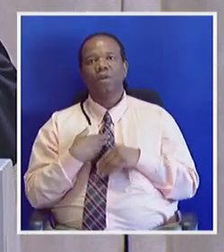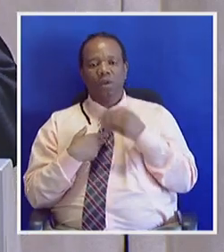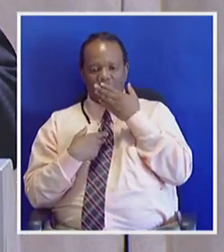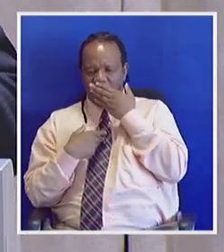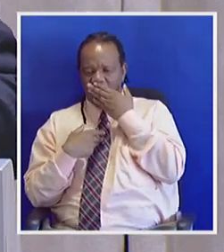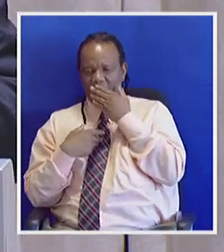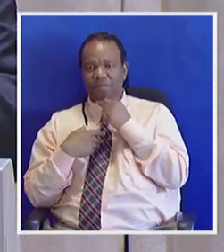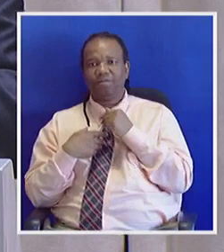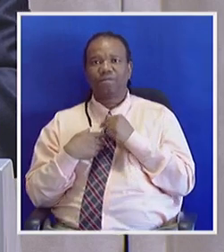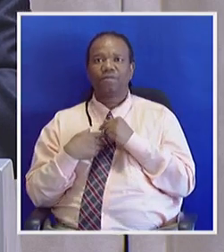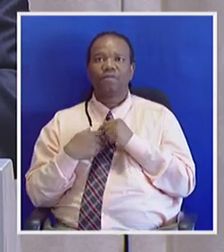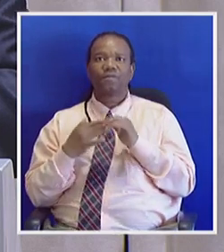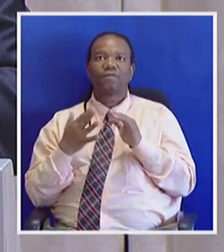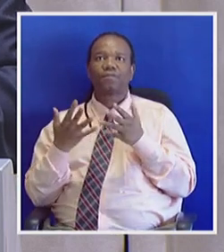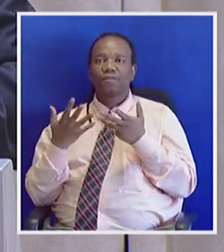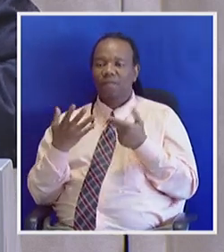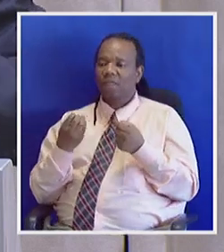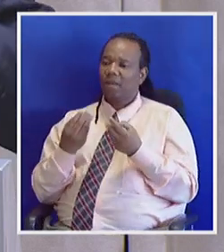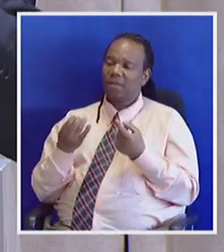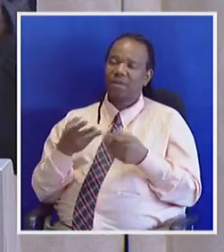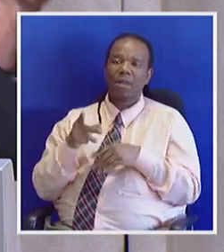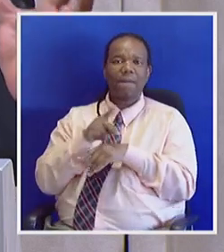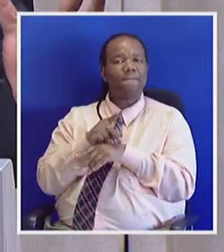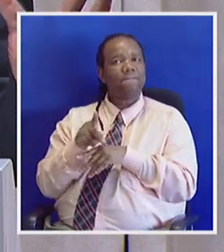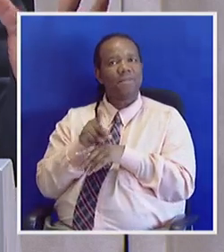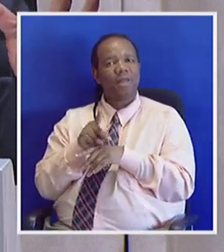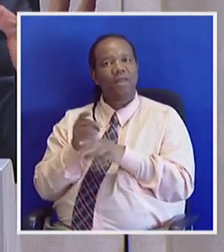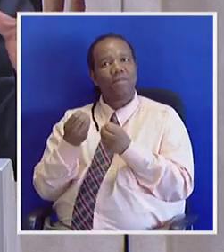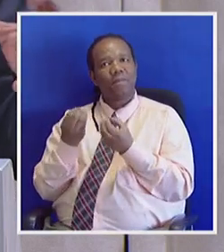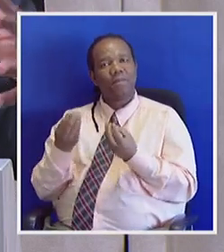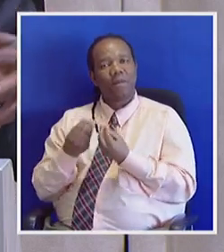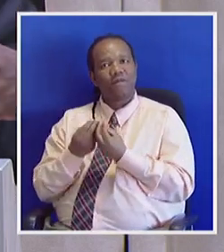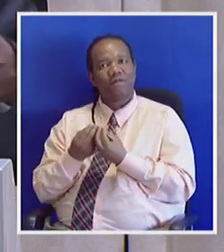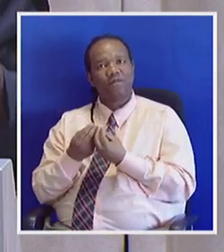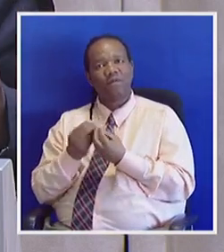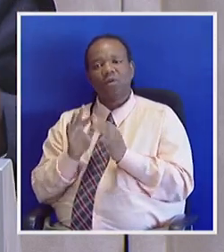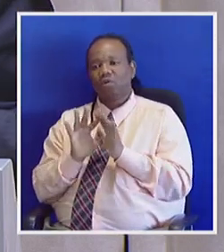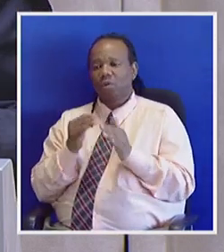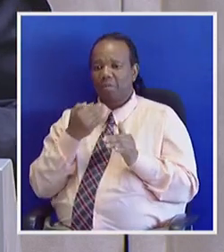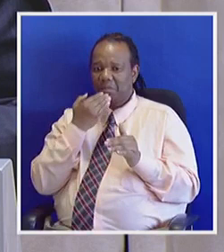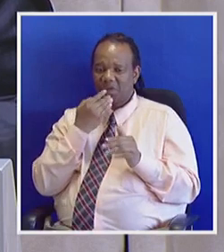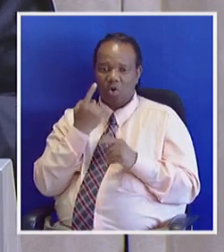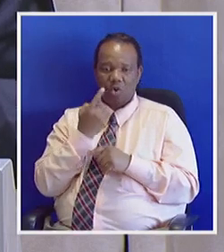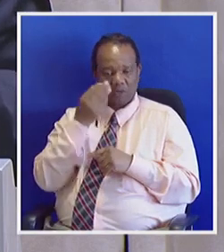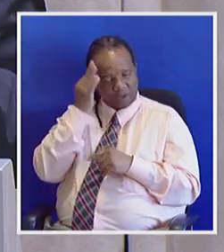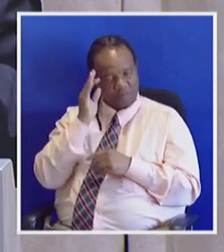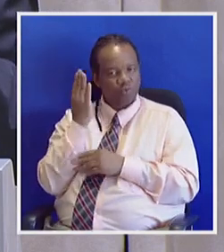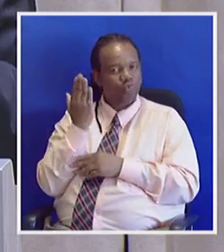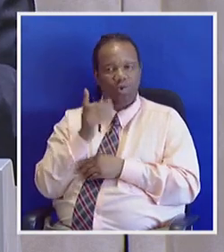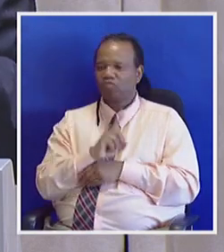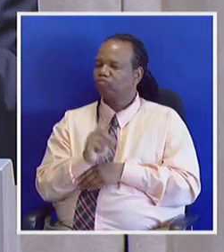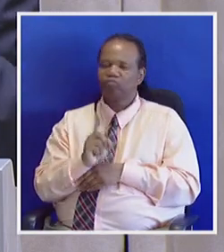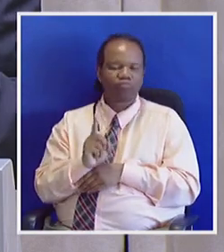as we announce these various plans, they should never be seen as just talk from government. These